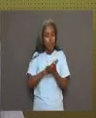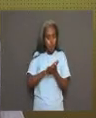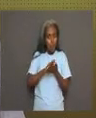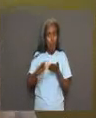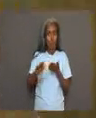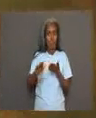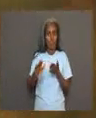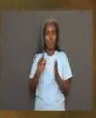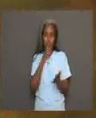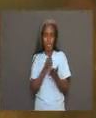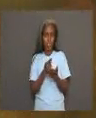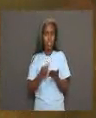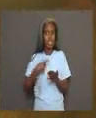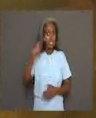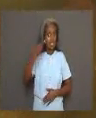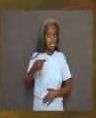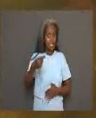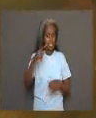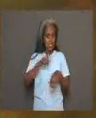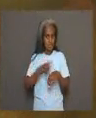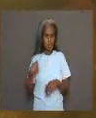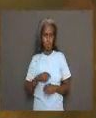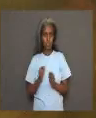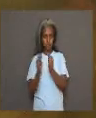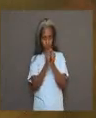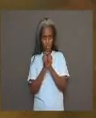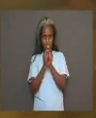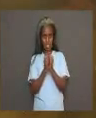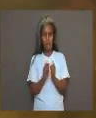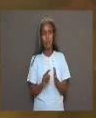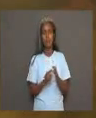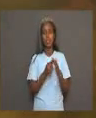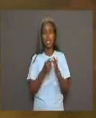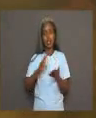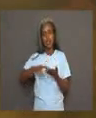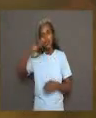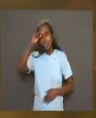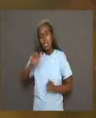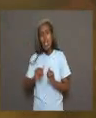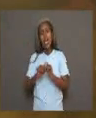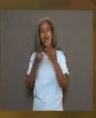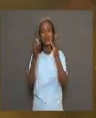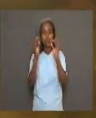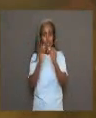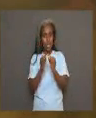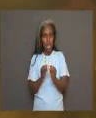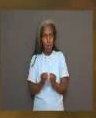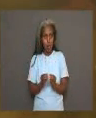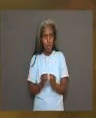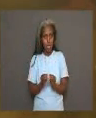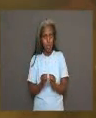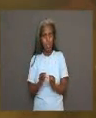data. The next time we are together, we will begin to learn how to